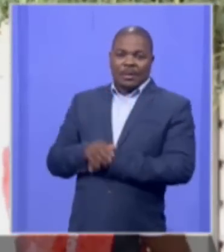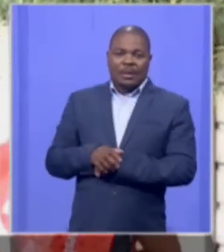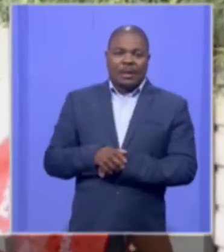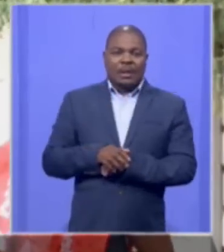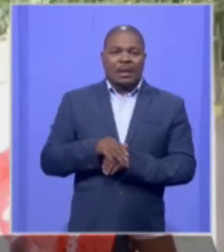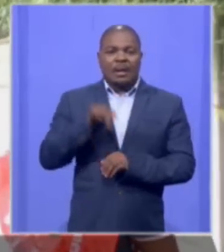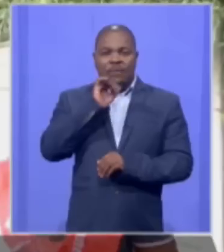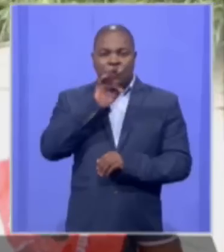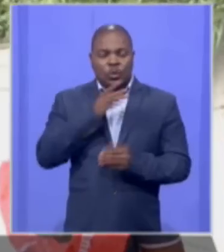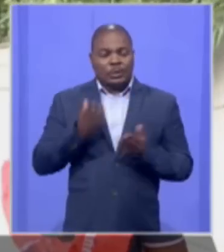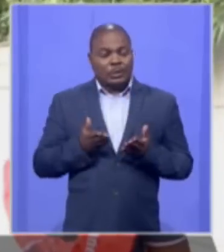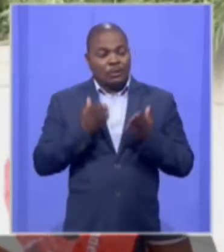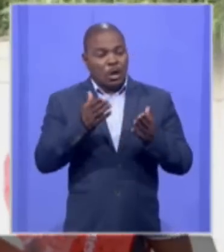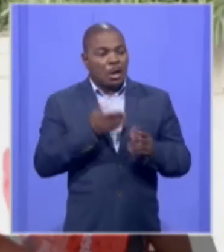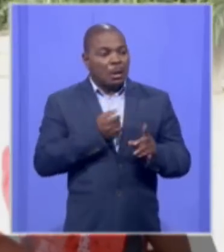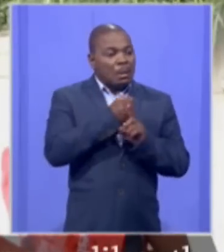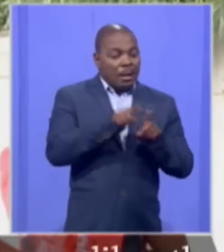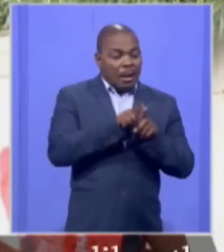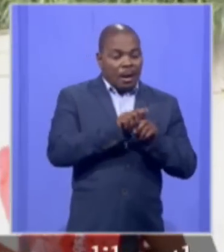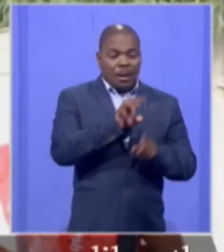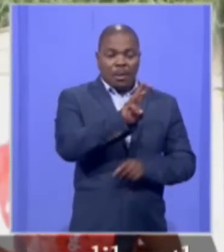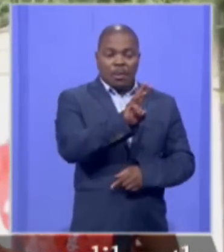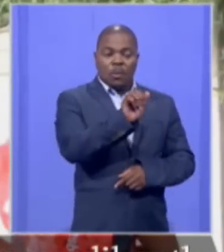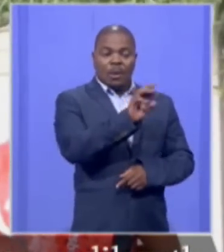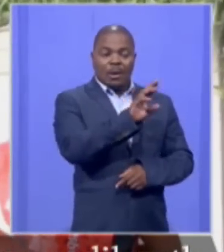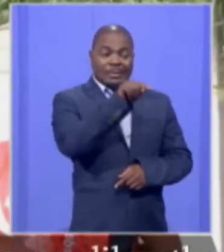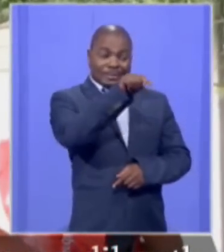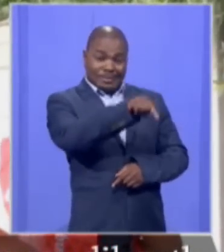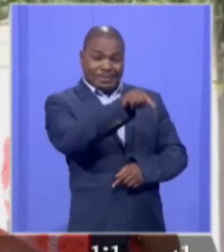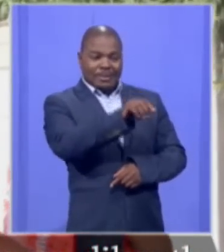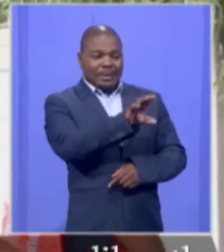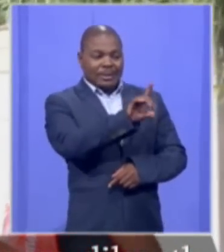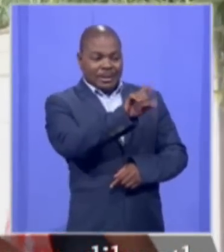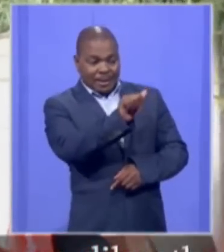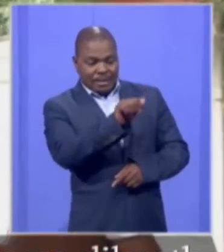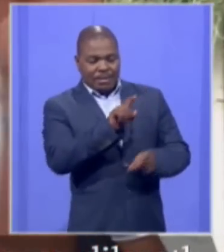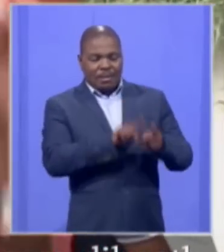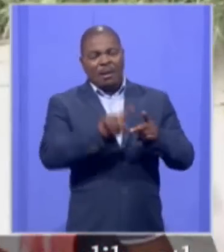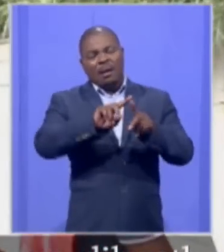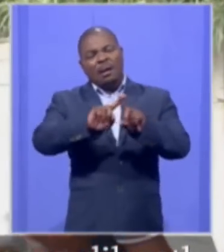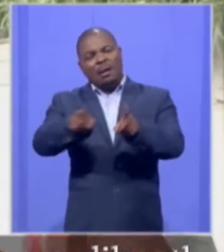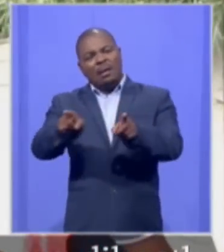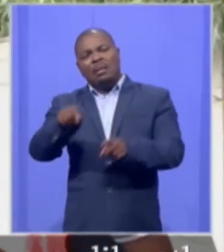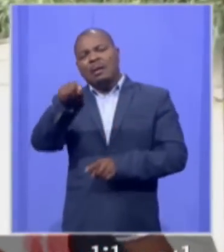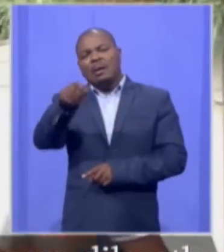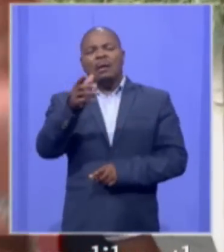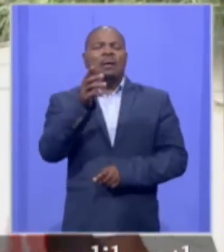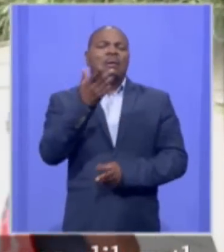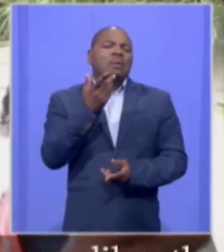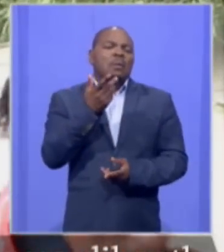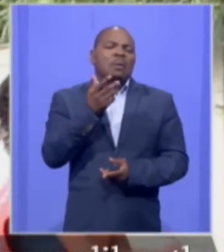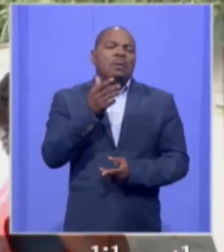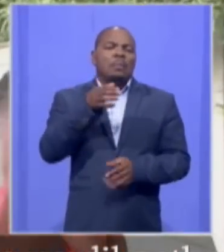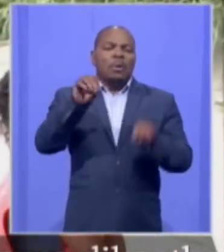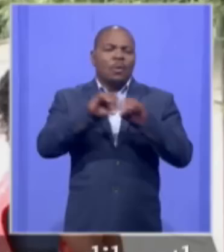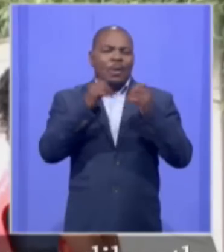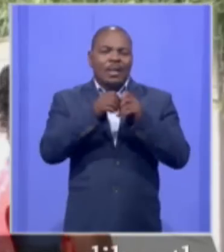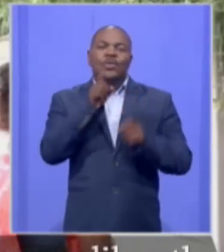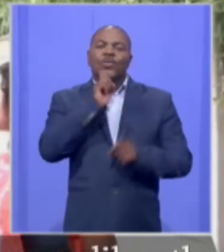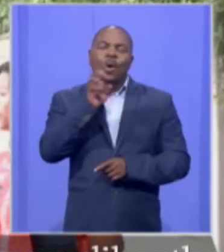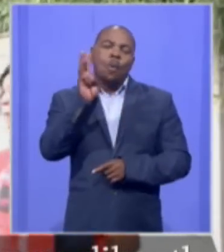/campaign, we witness here in this ward, the DA and other political parties, they were using water as a gambling